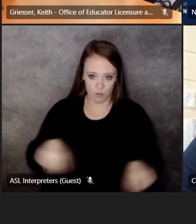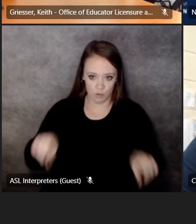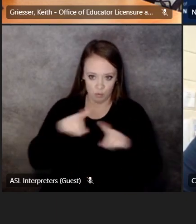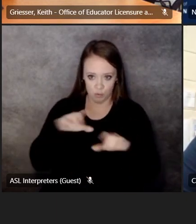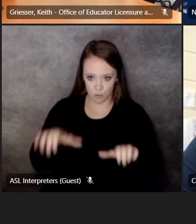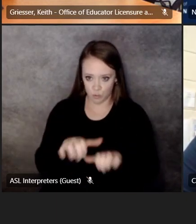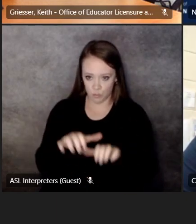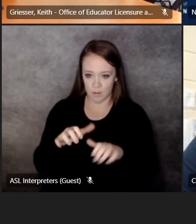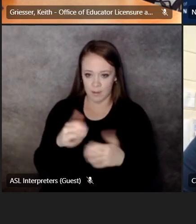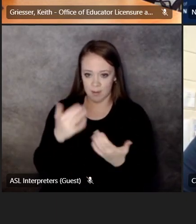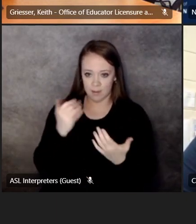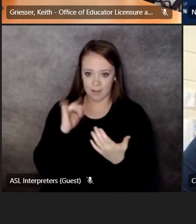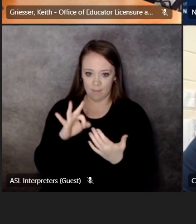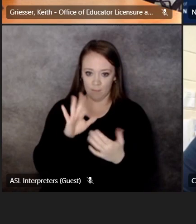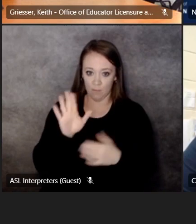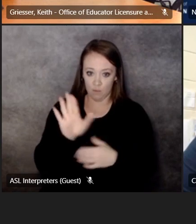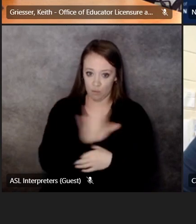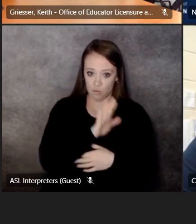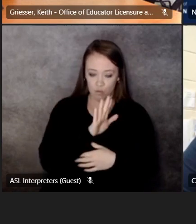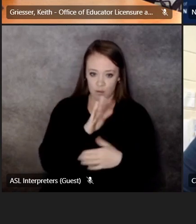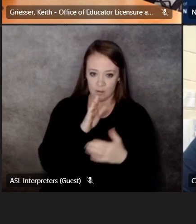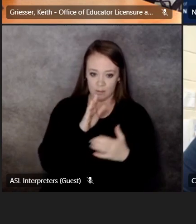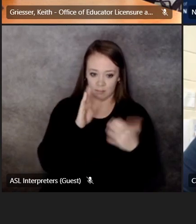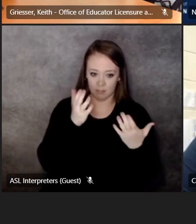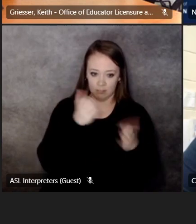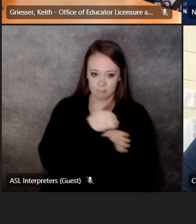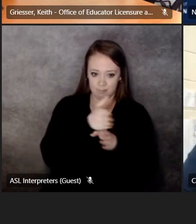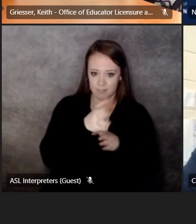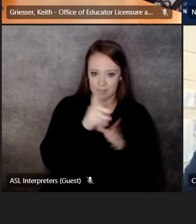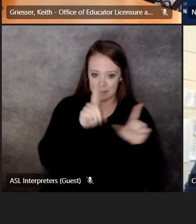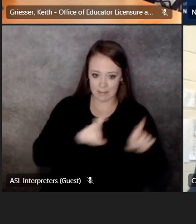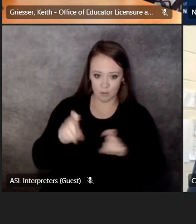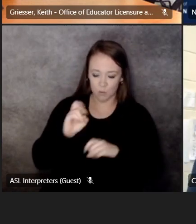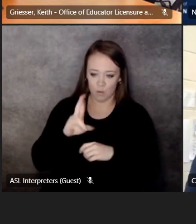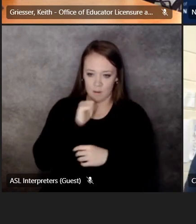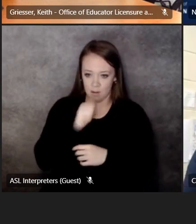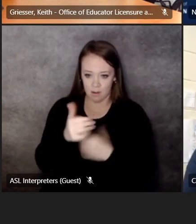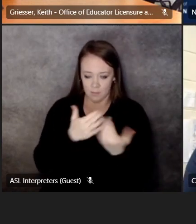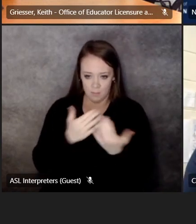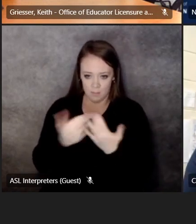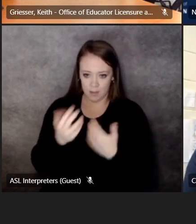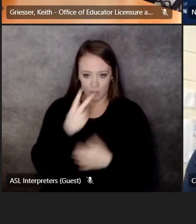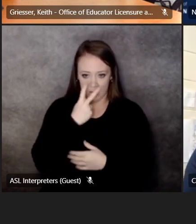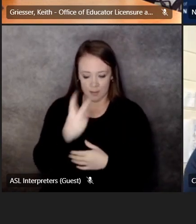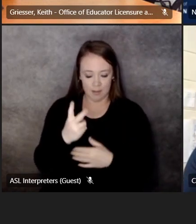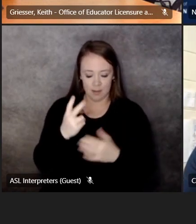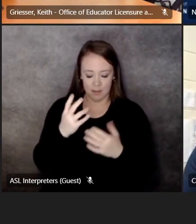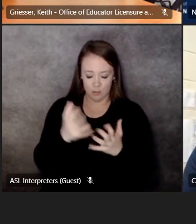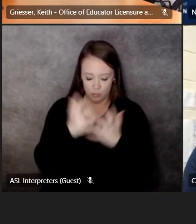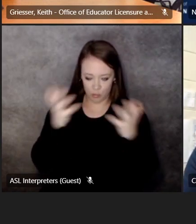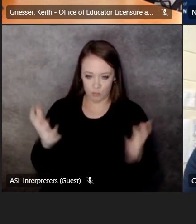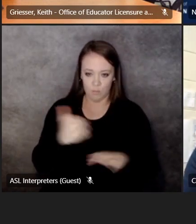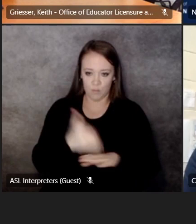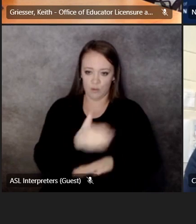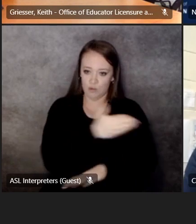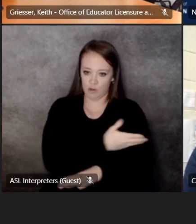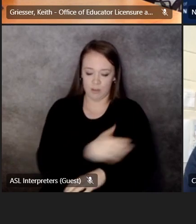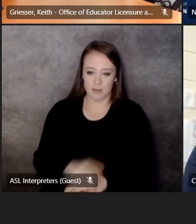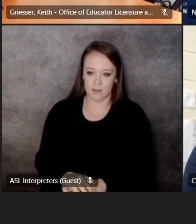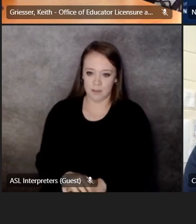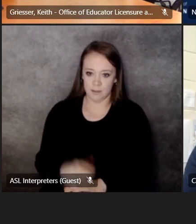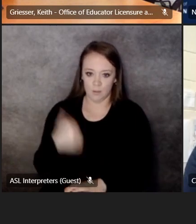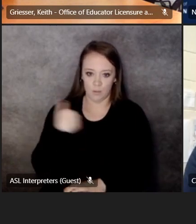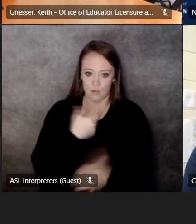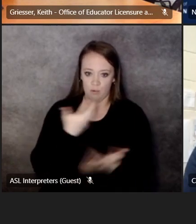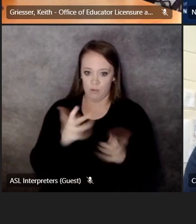of needs, and we're seeing progress across the board. So we knew that this was going to be a challenge. We know that it's